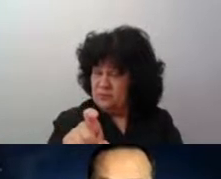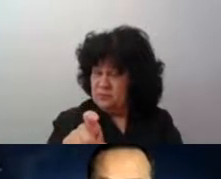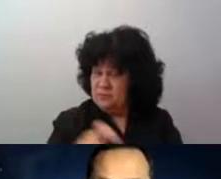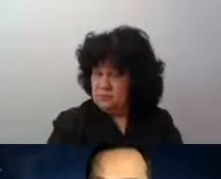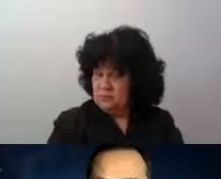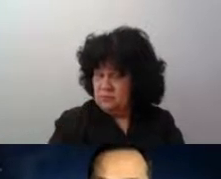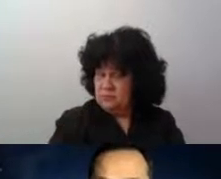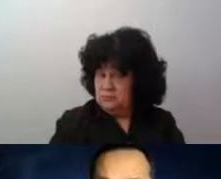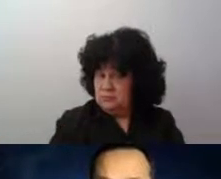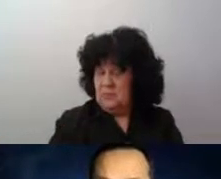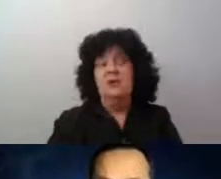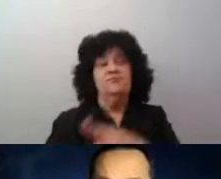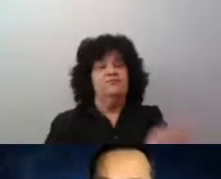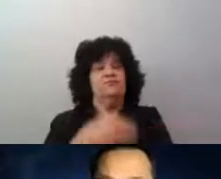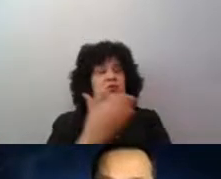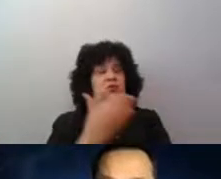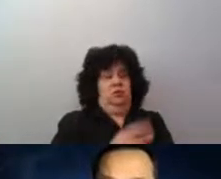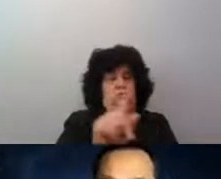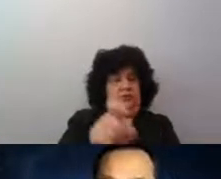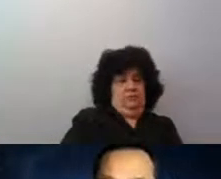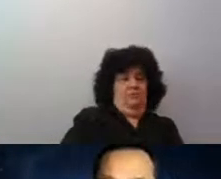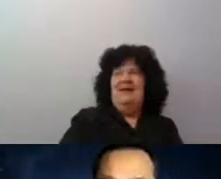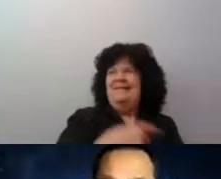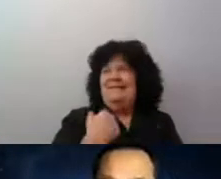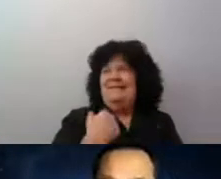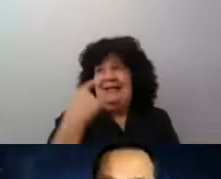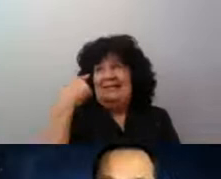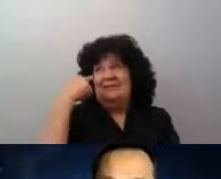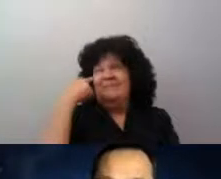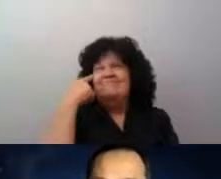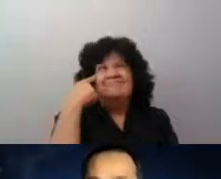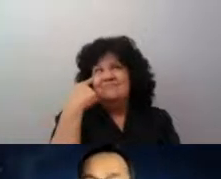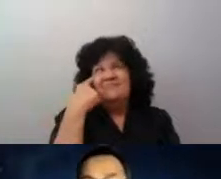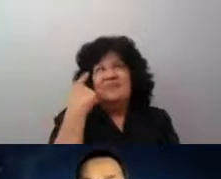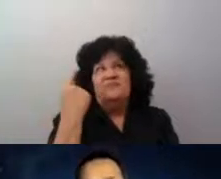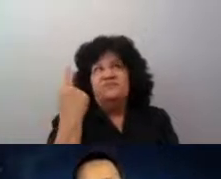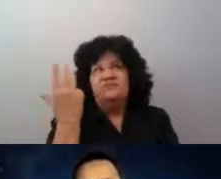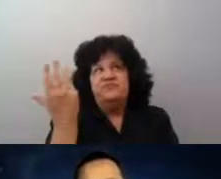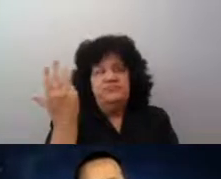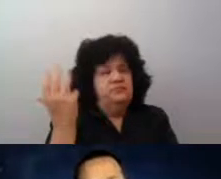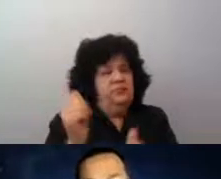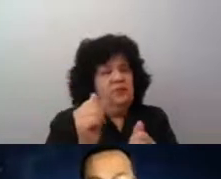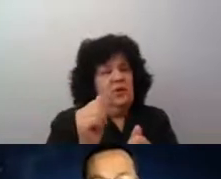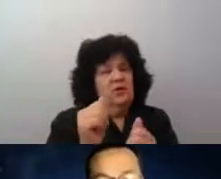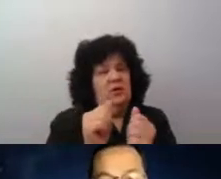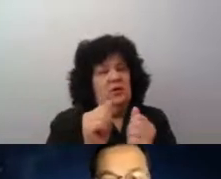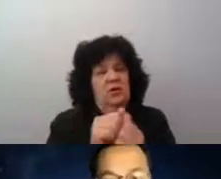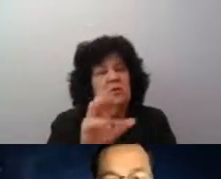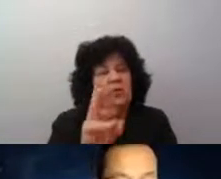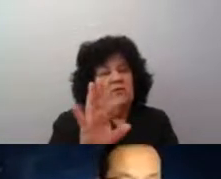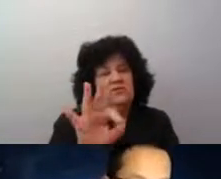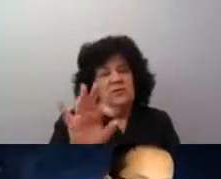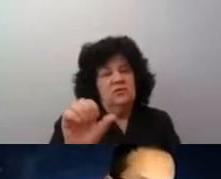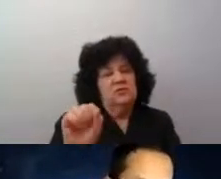It's a good question. There's nothing that comes to mind in terms of okay. Workforce surveys, but I don't think